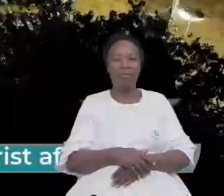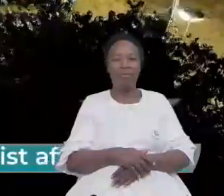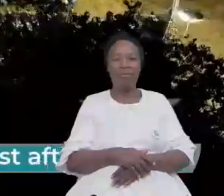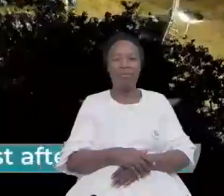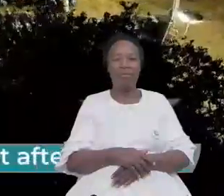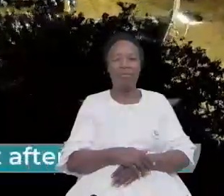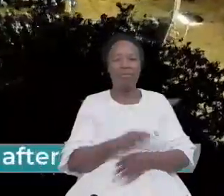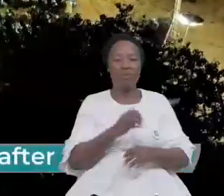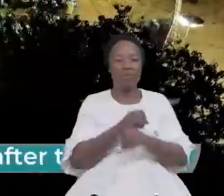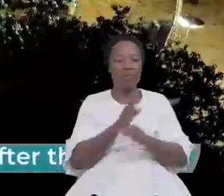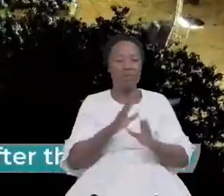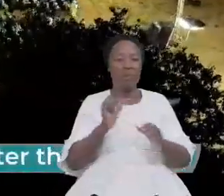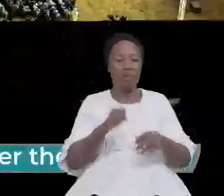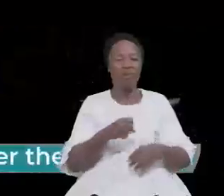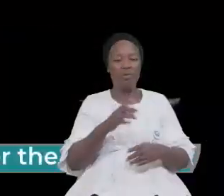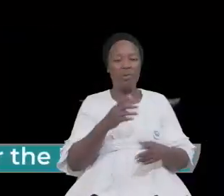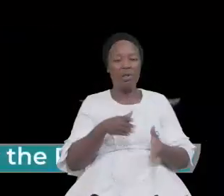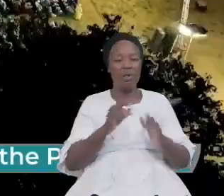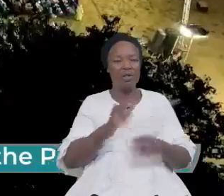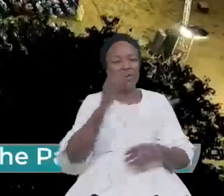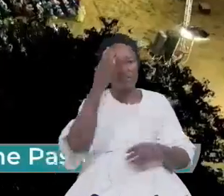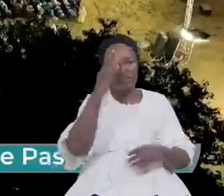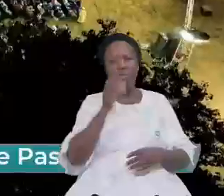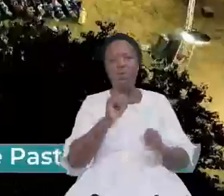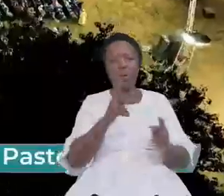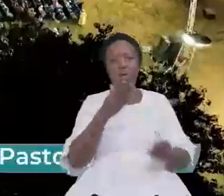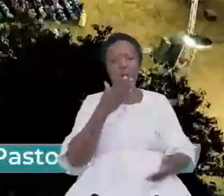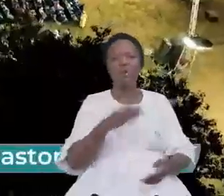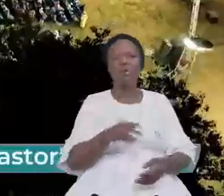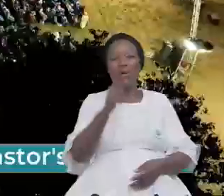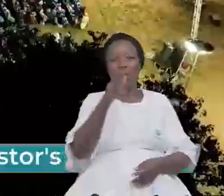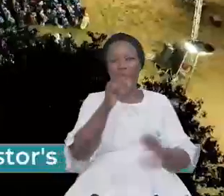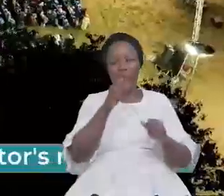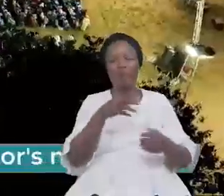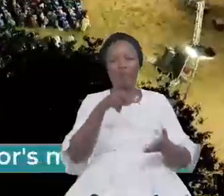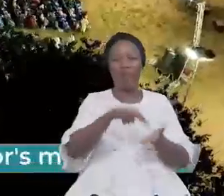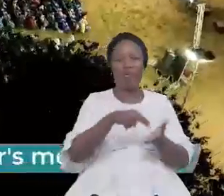Counselor, can you wave your flag? Okay, God bless you. Let's rise up on our feet now.